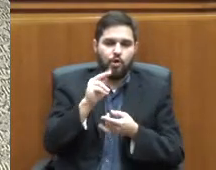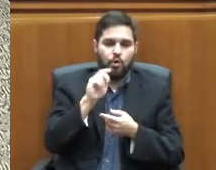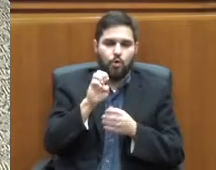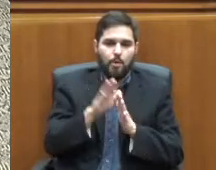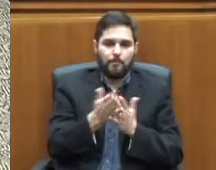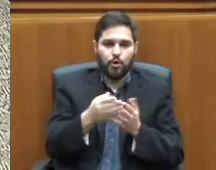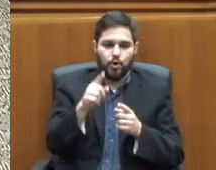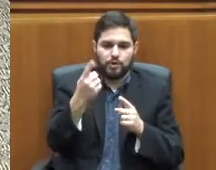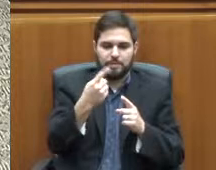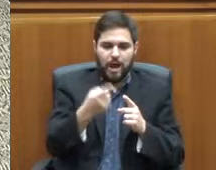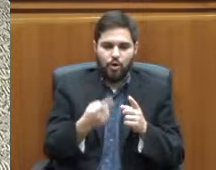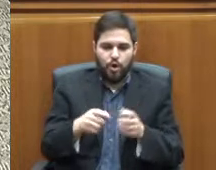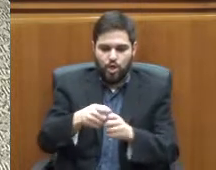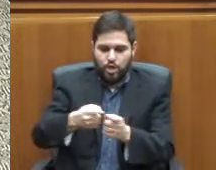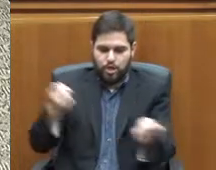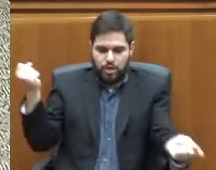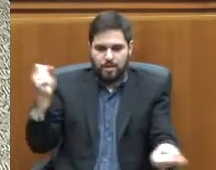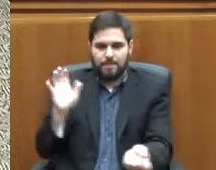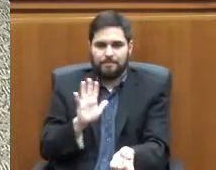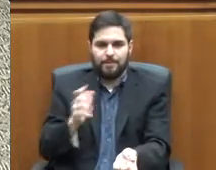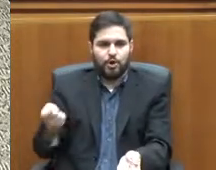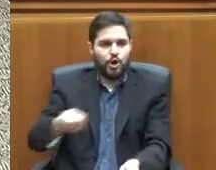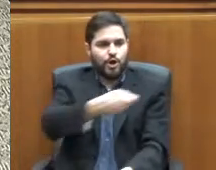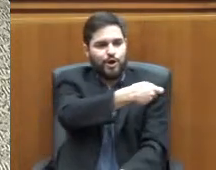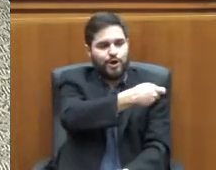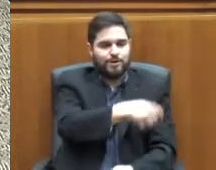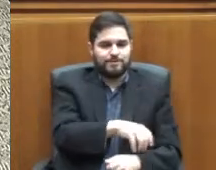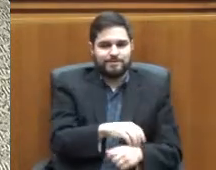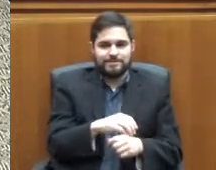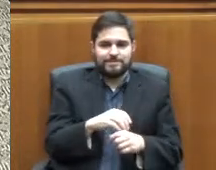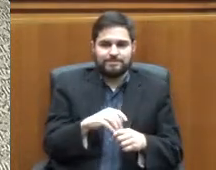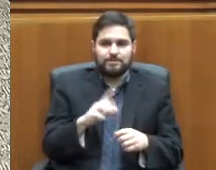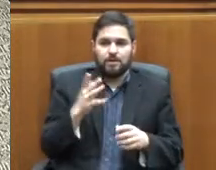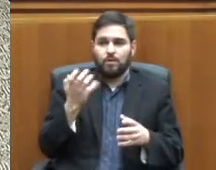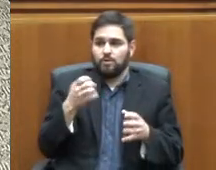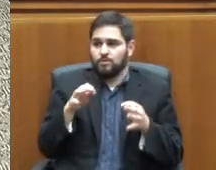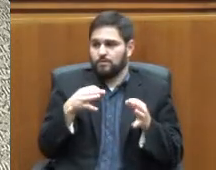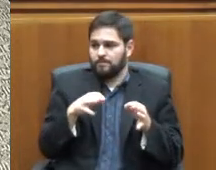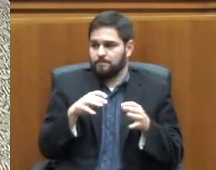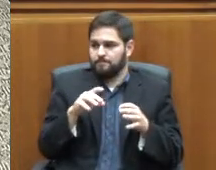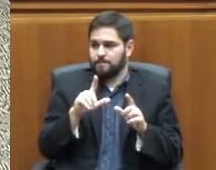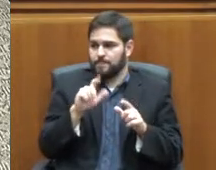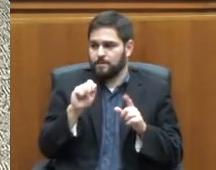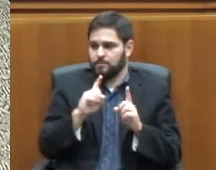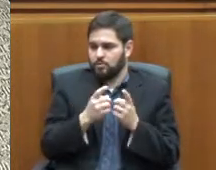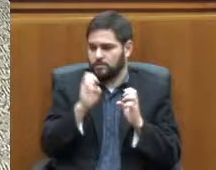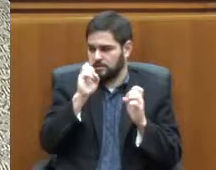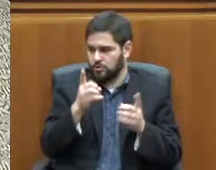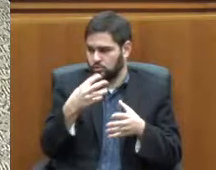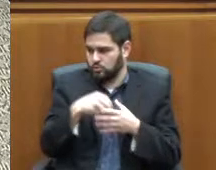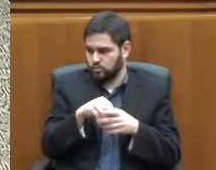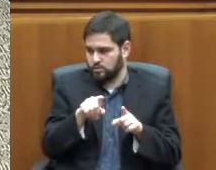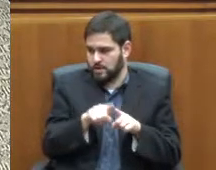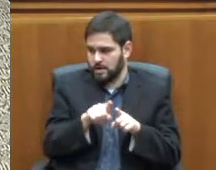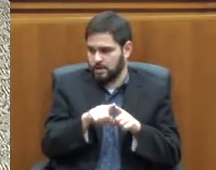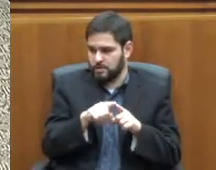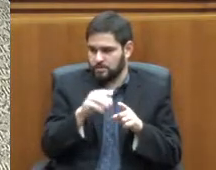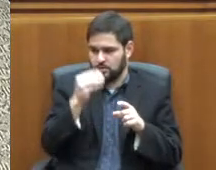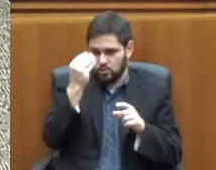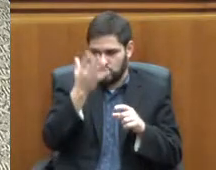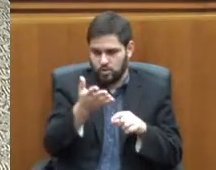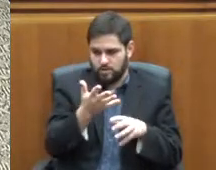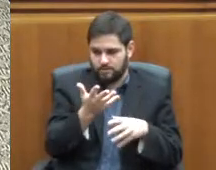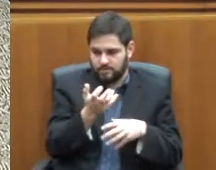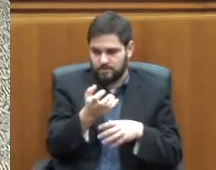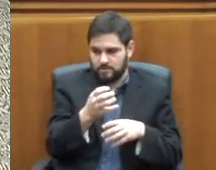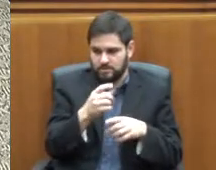Okay, I would like to direct the Louisiana Department of Education to include as notice of intent and